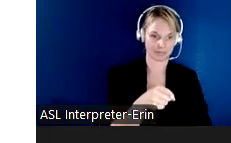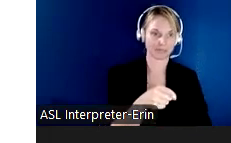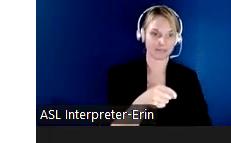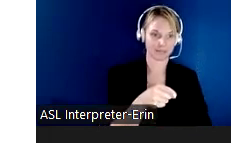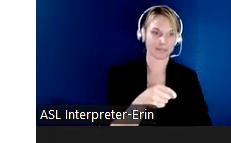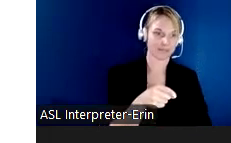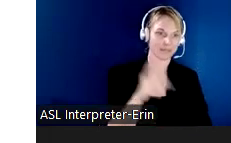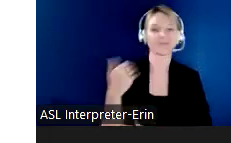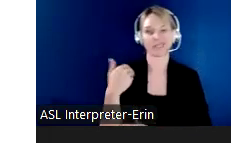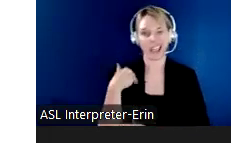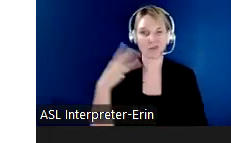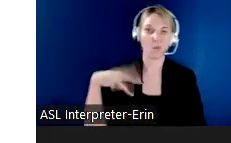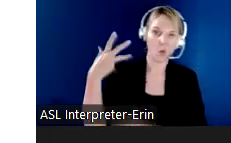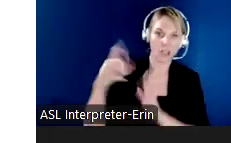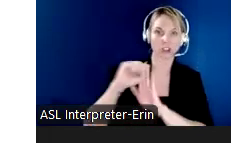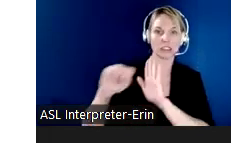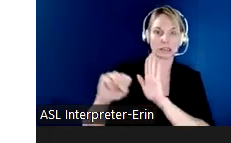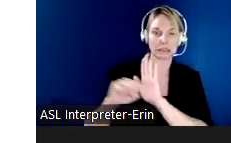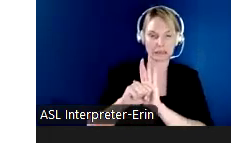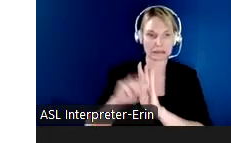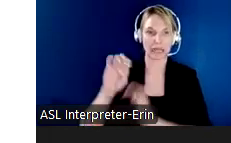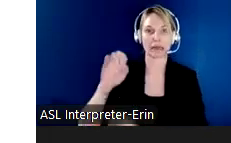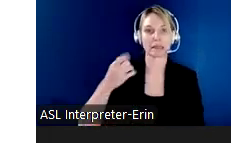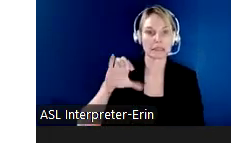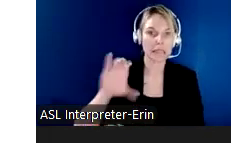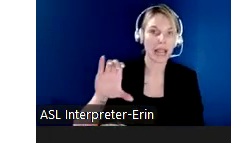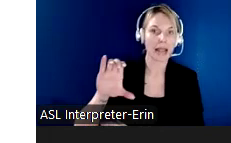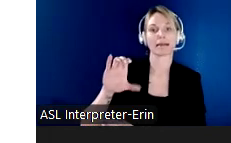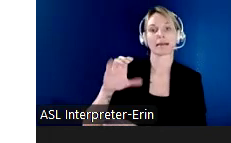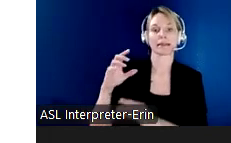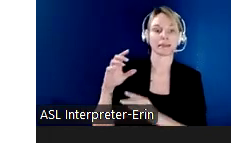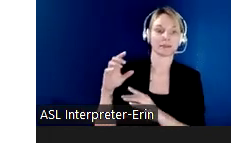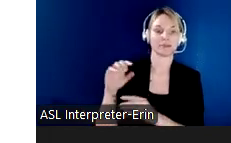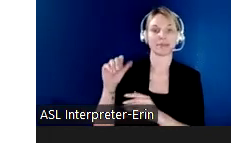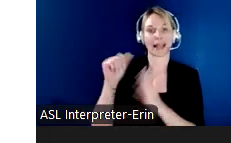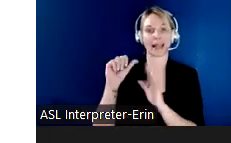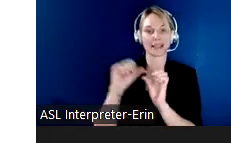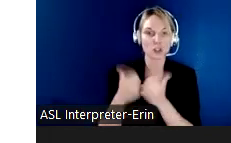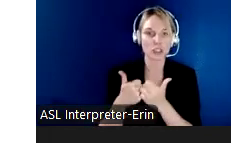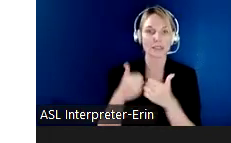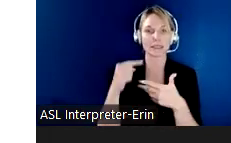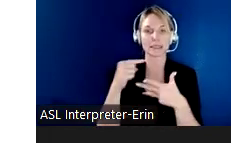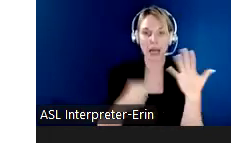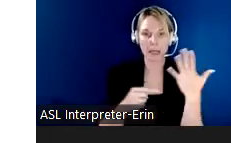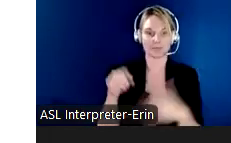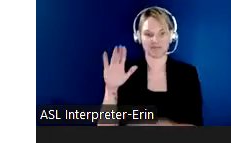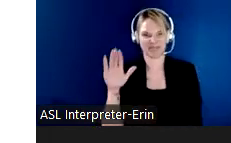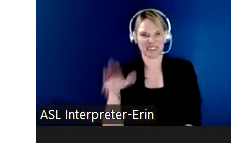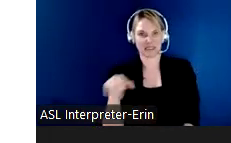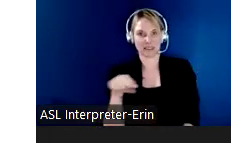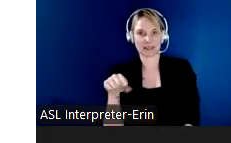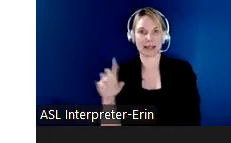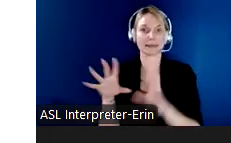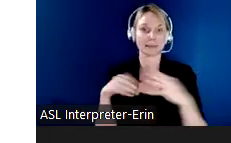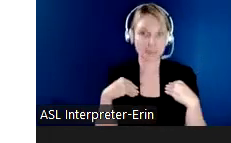the Washington State Executive Branch agencies. Um, Click that accept invitation button, and then you will need to